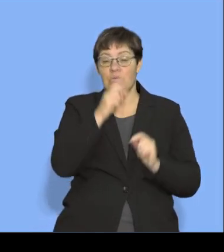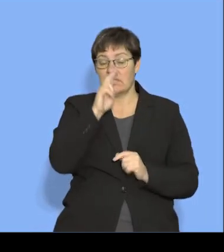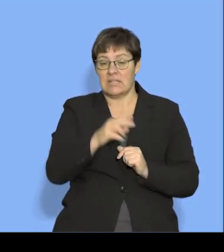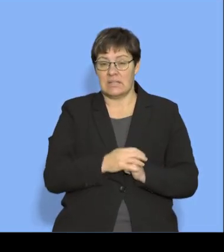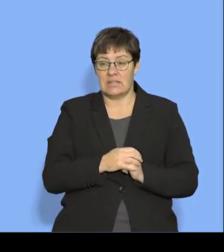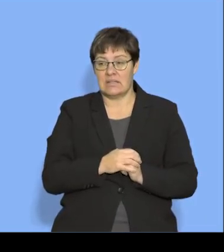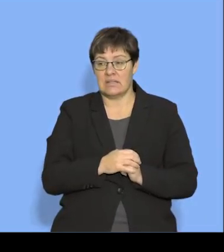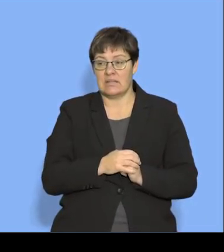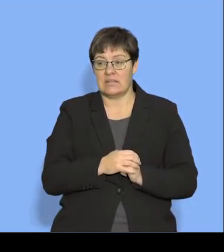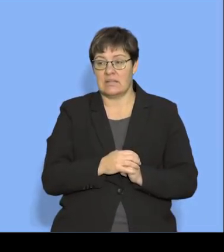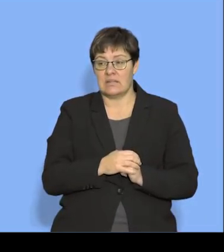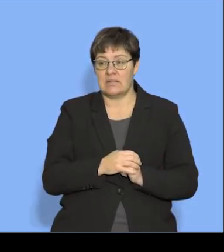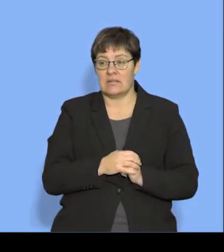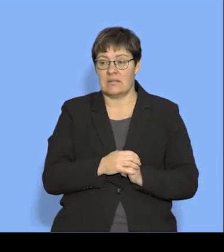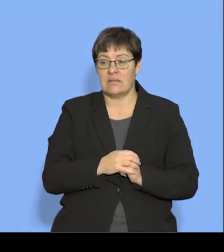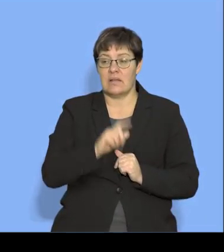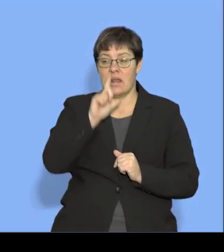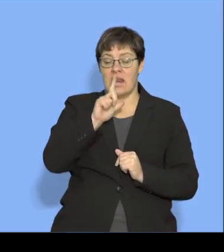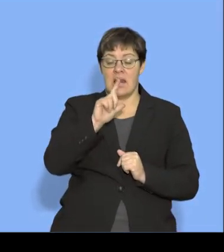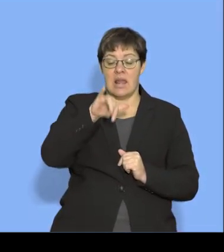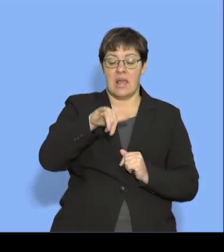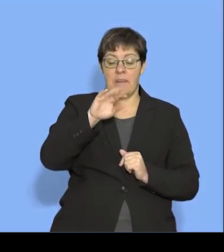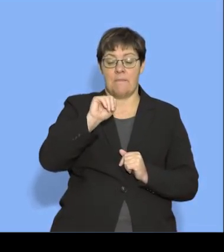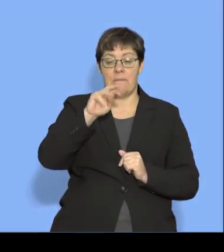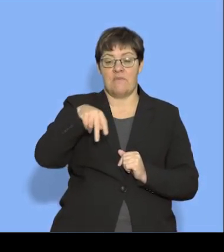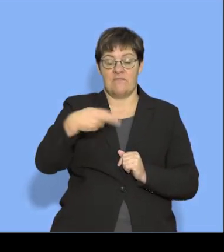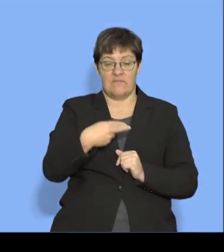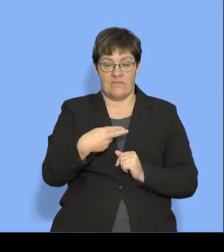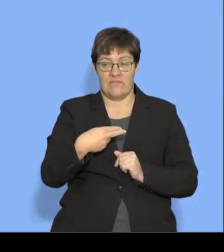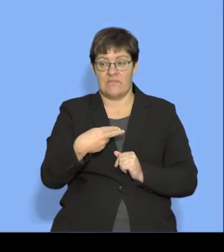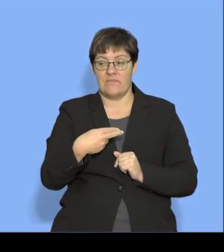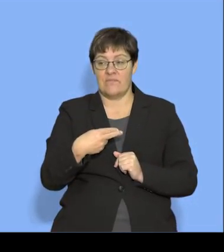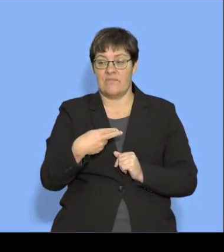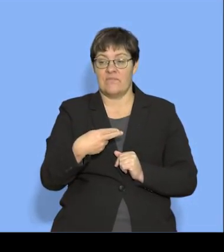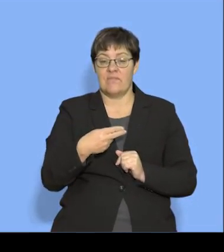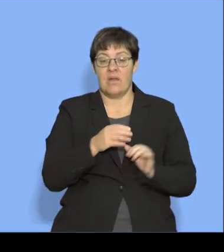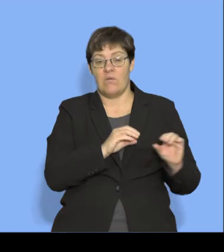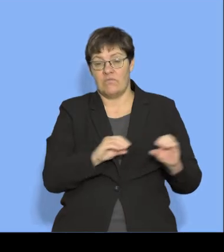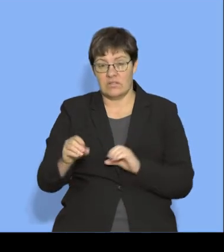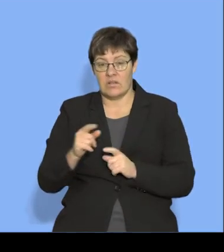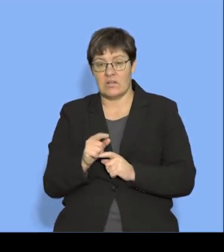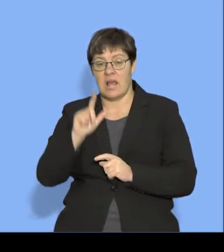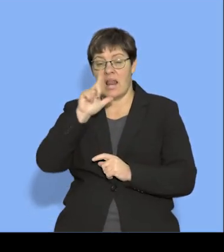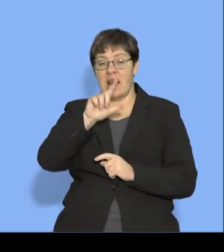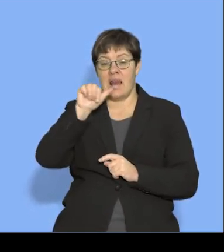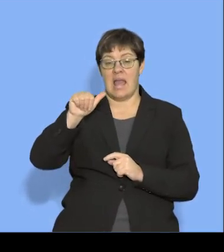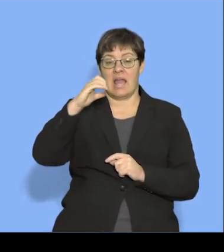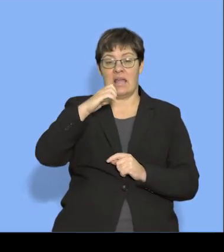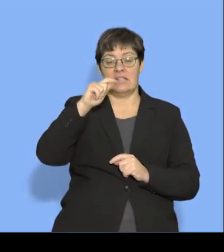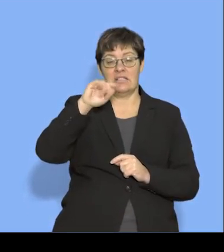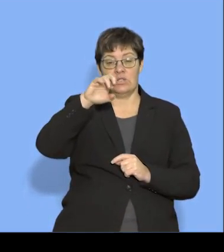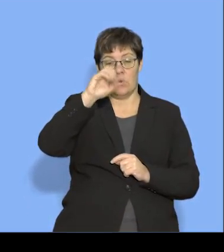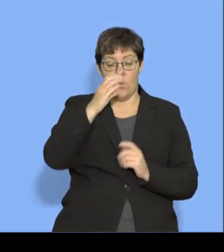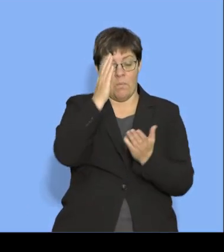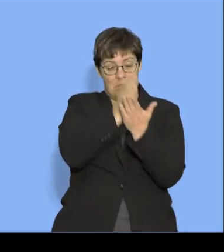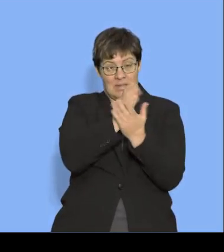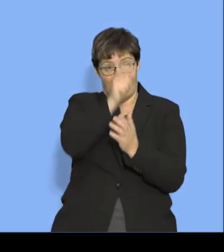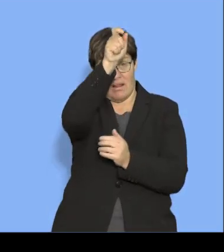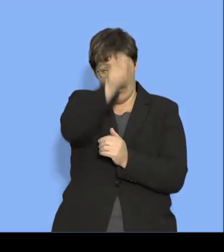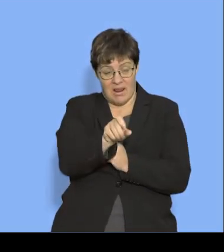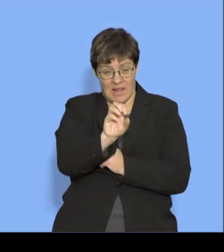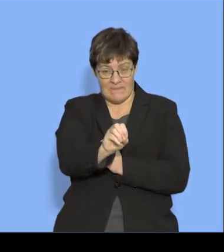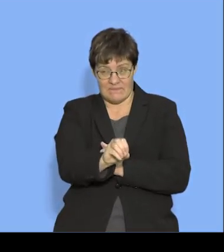Finally, we see that there is the lymph vessel, which again is a system of tubes called the lacteal, which is present